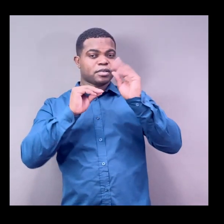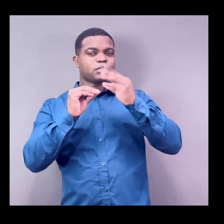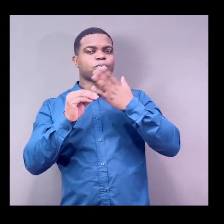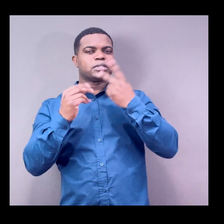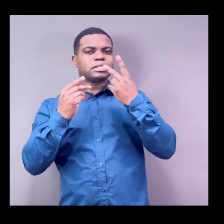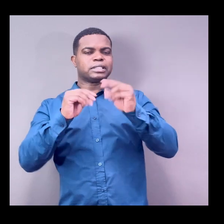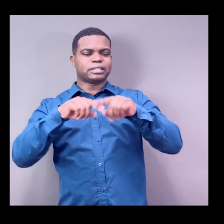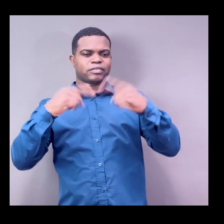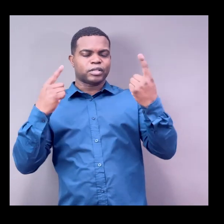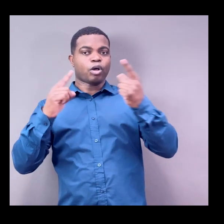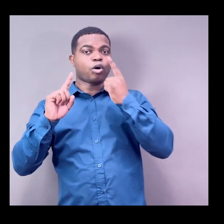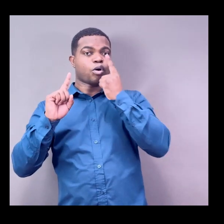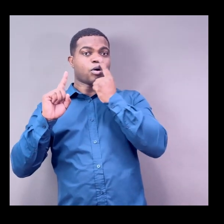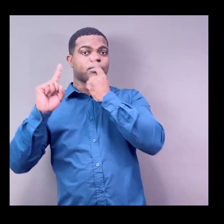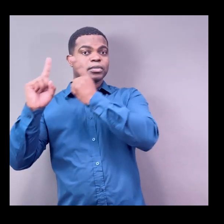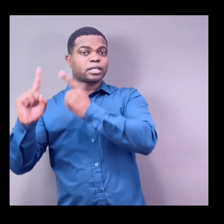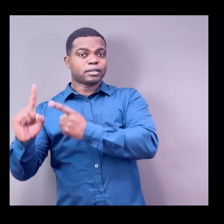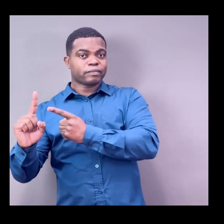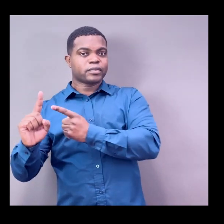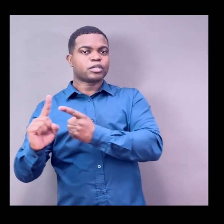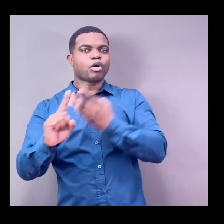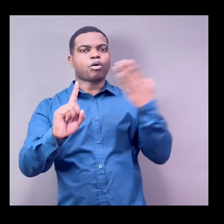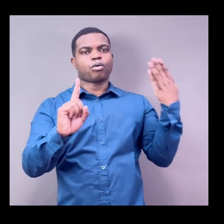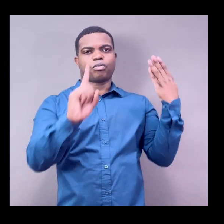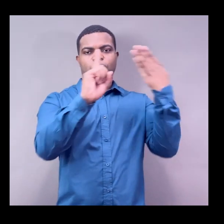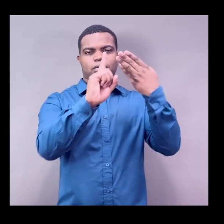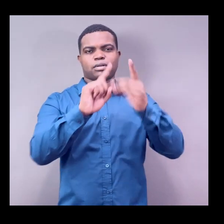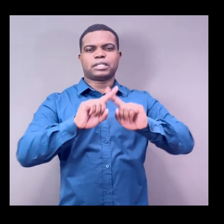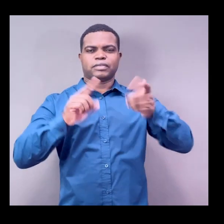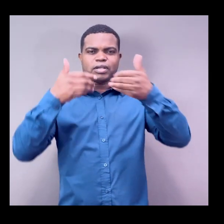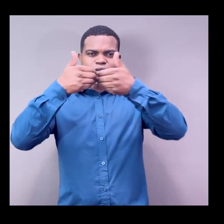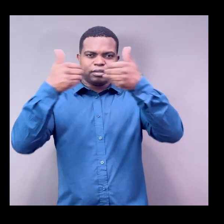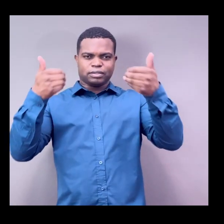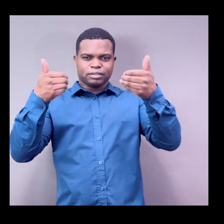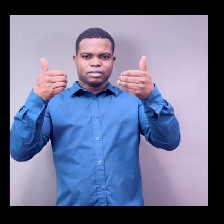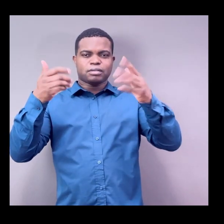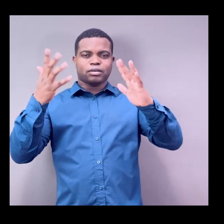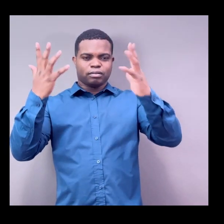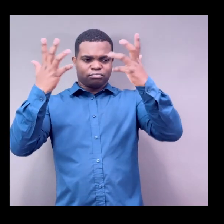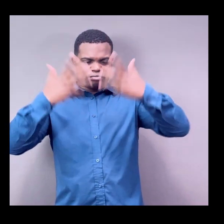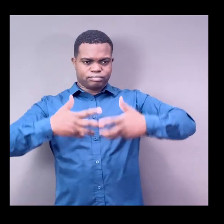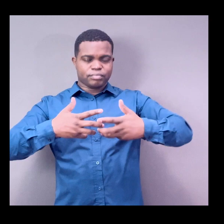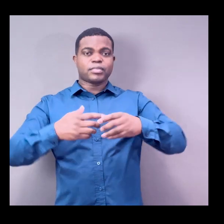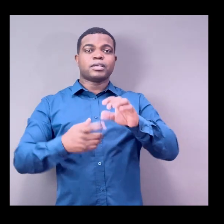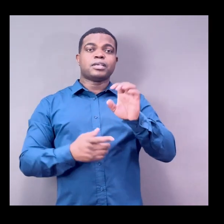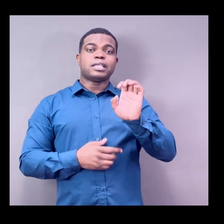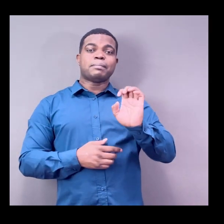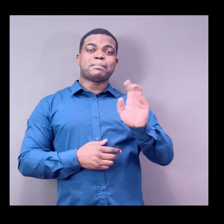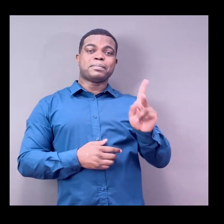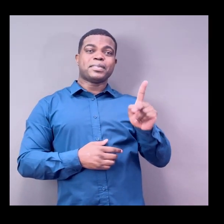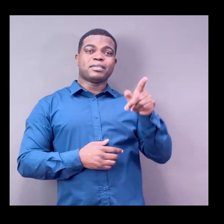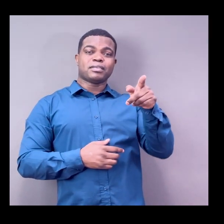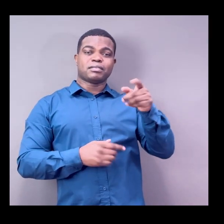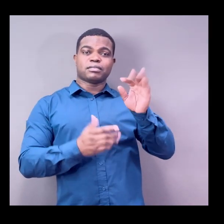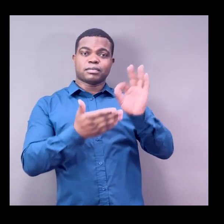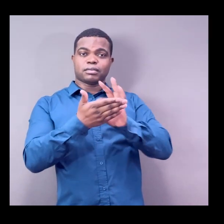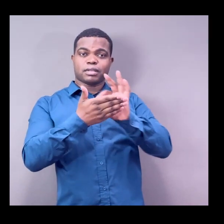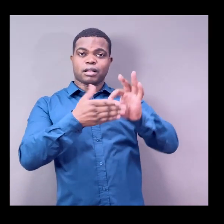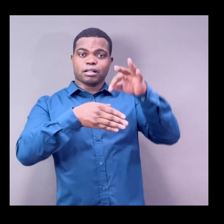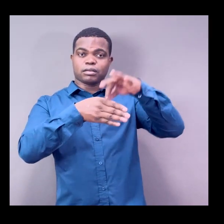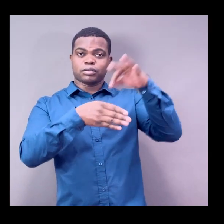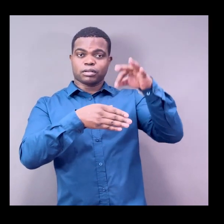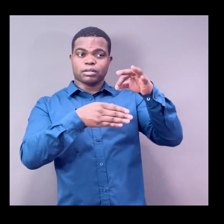between objectives and goals, and also I gave some examples that aligns with the European